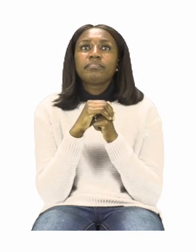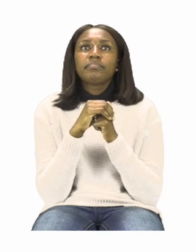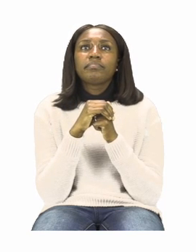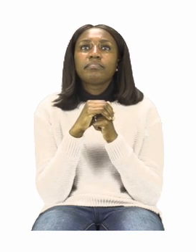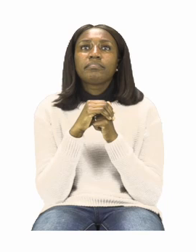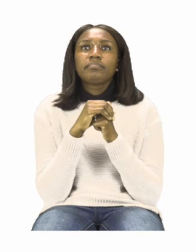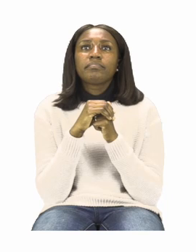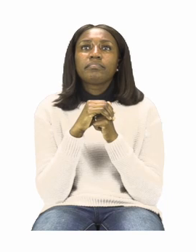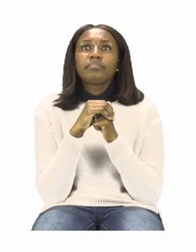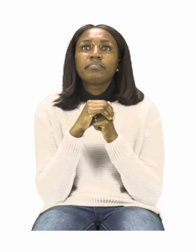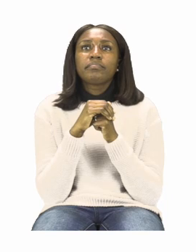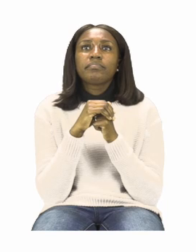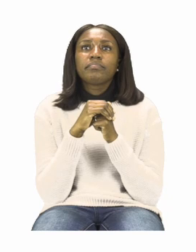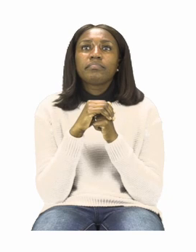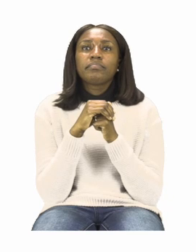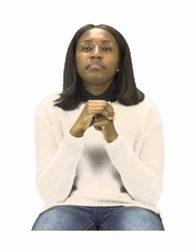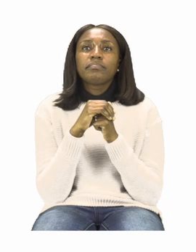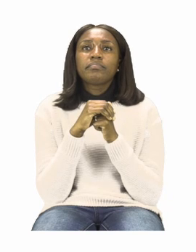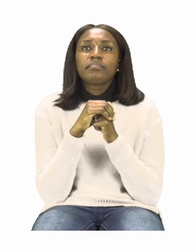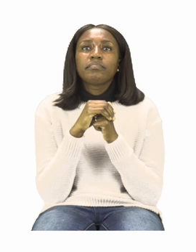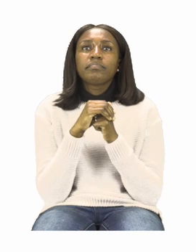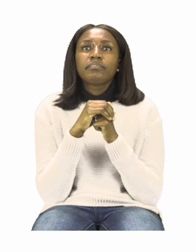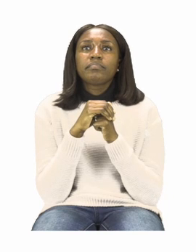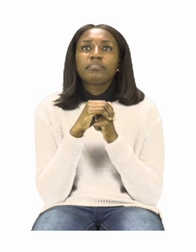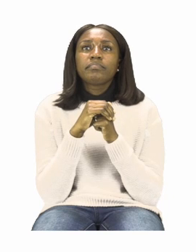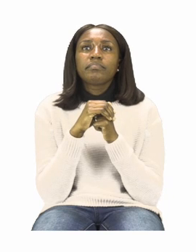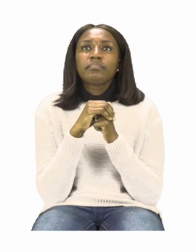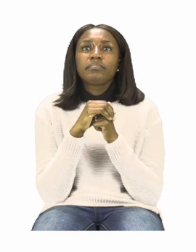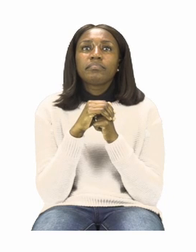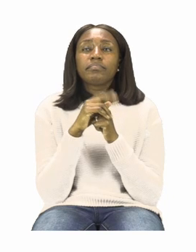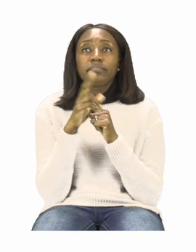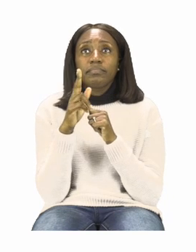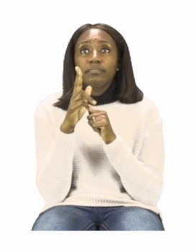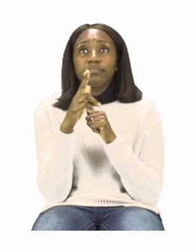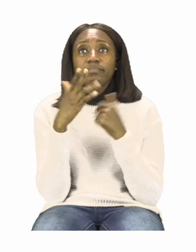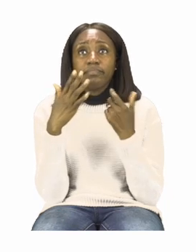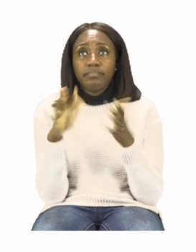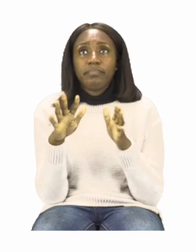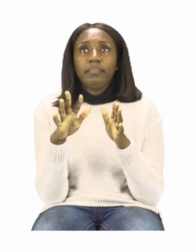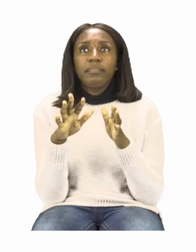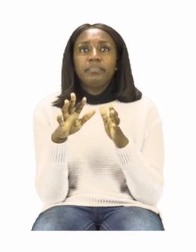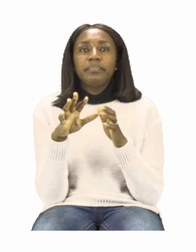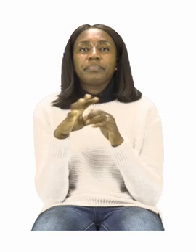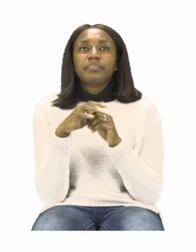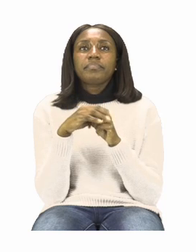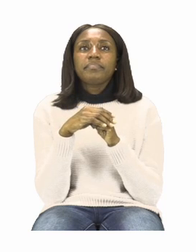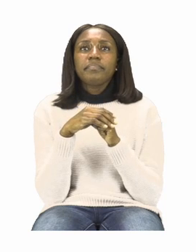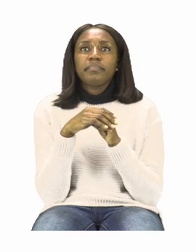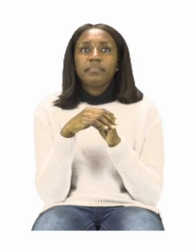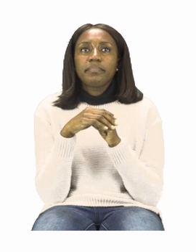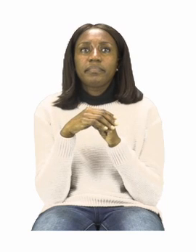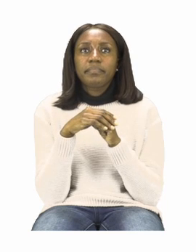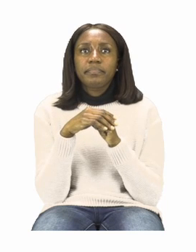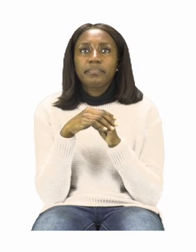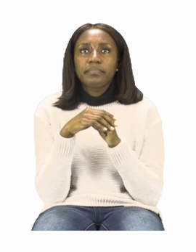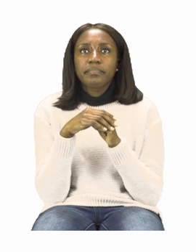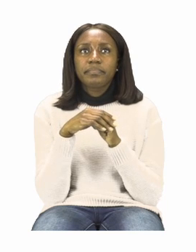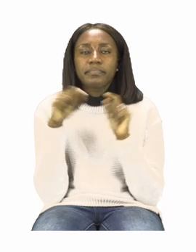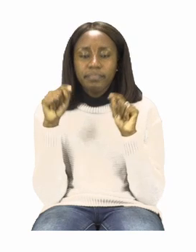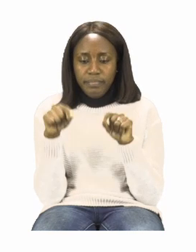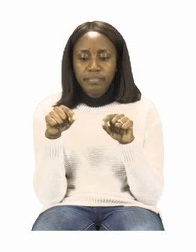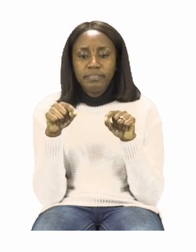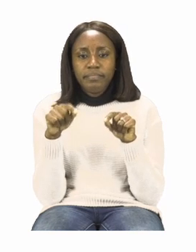picture. So since you have cut out your pictures already, we now have to